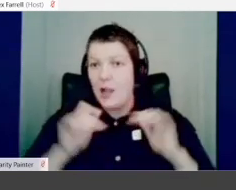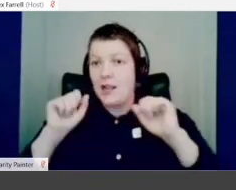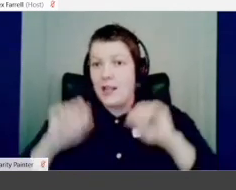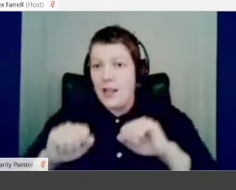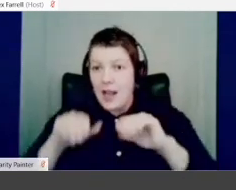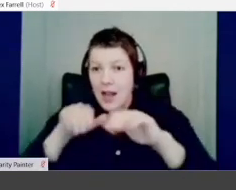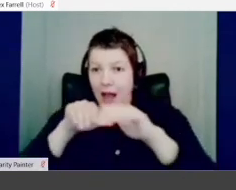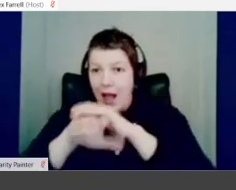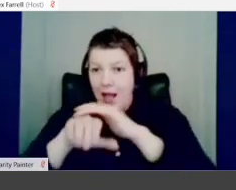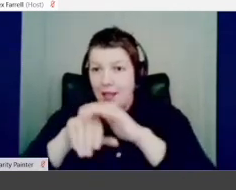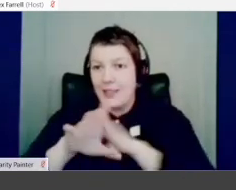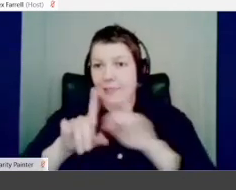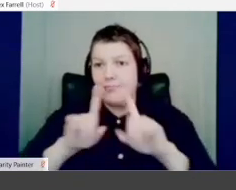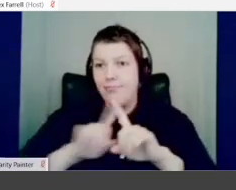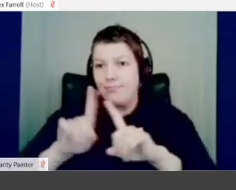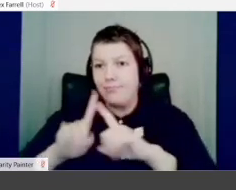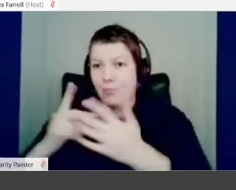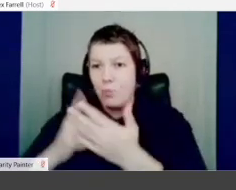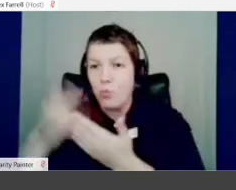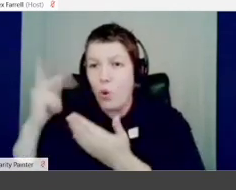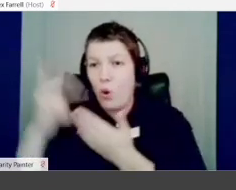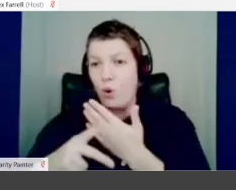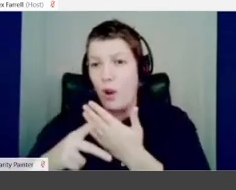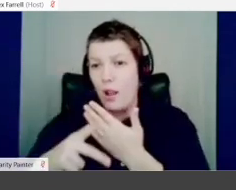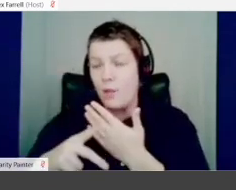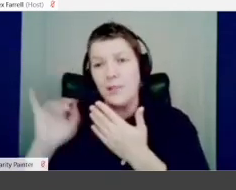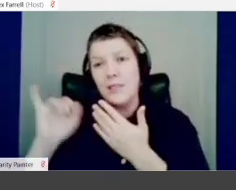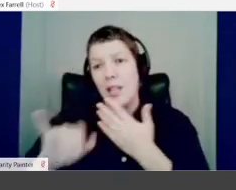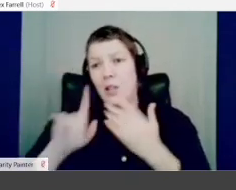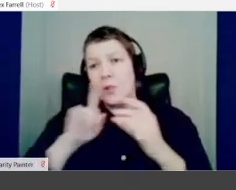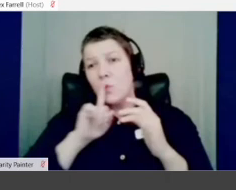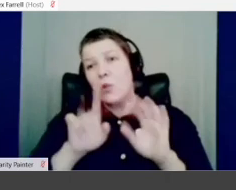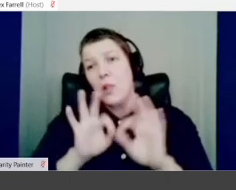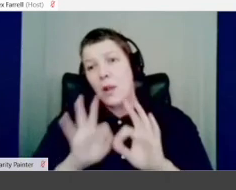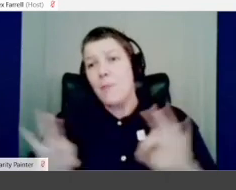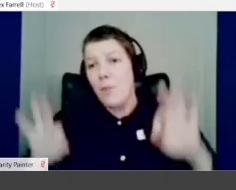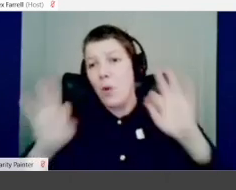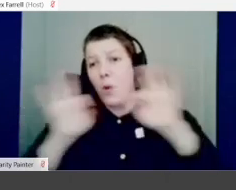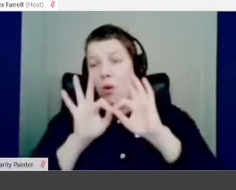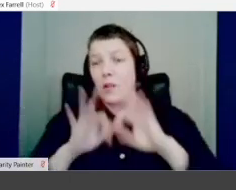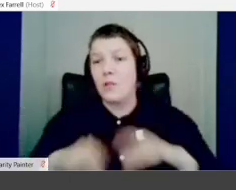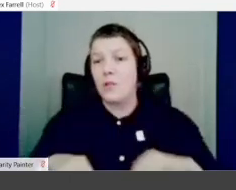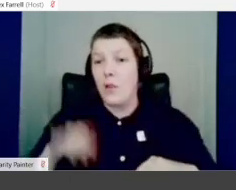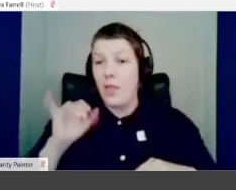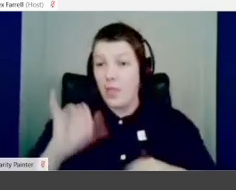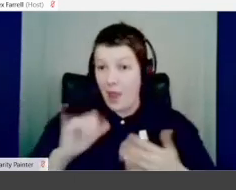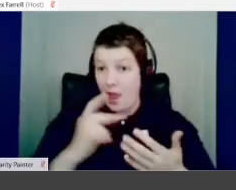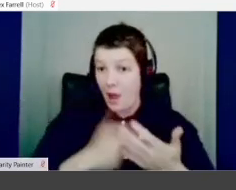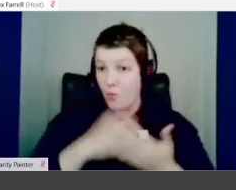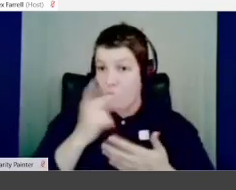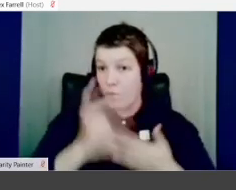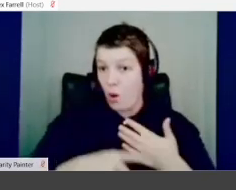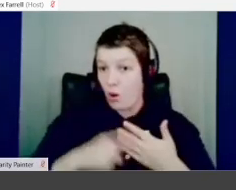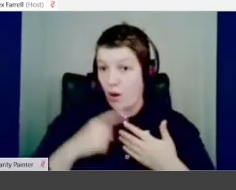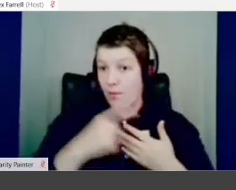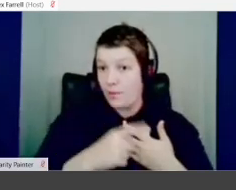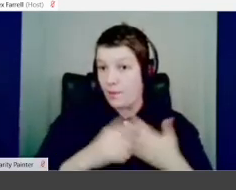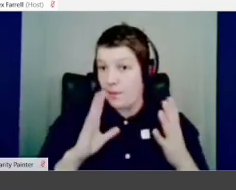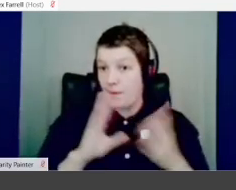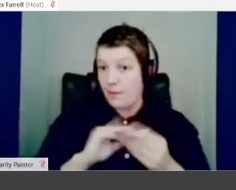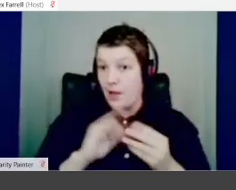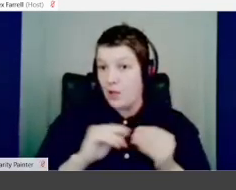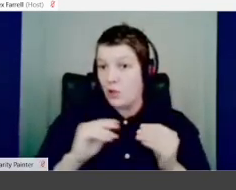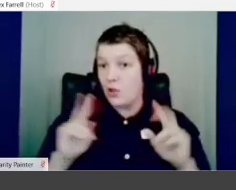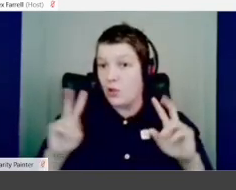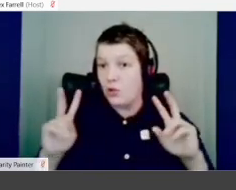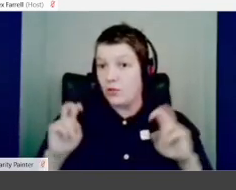work that's been happening with Tech Goes Home has just been incredible, and being able to spin it out even broader, like, it's